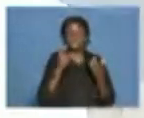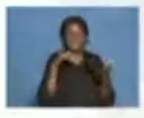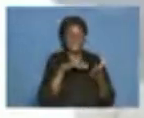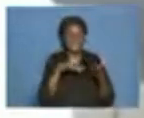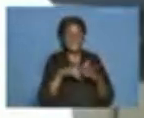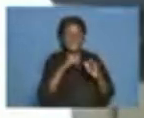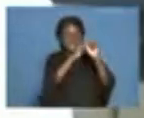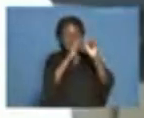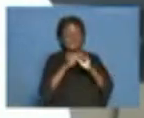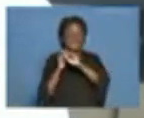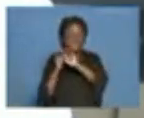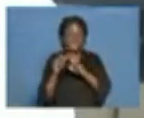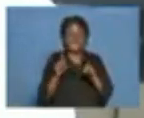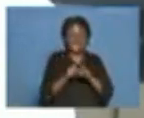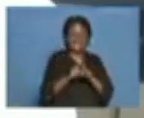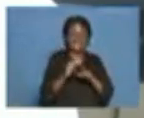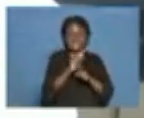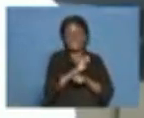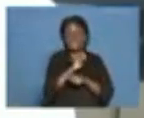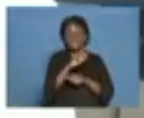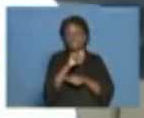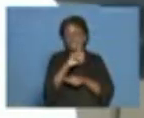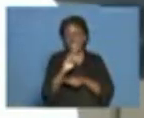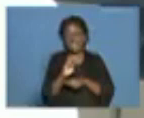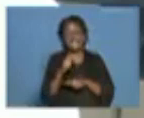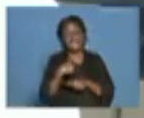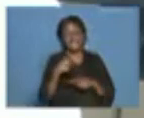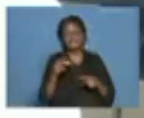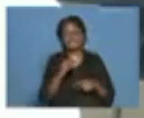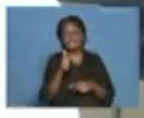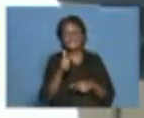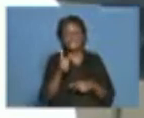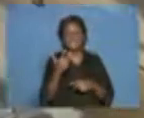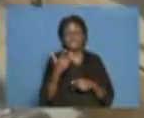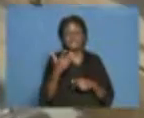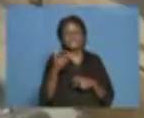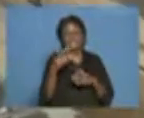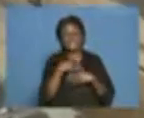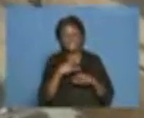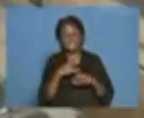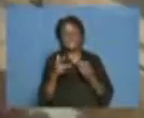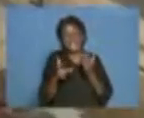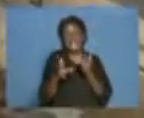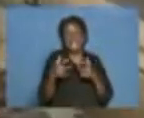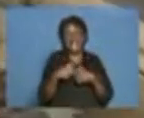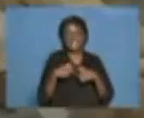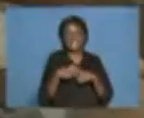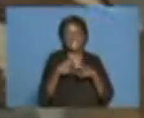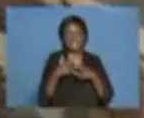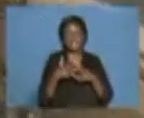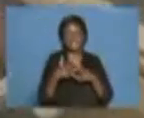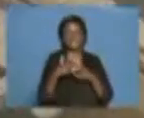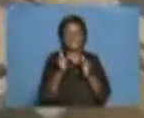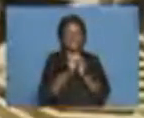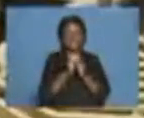that. I have another interest and passion towards another subject. I'd say field, electrical. With the country in critical need of skilled